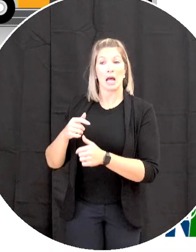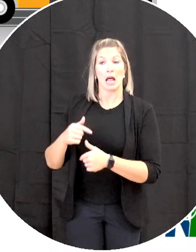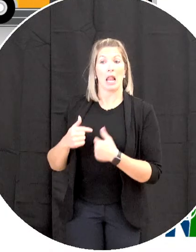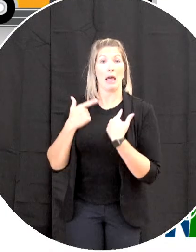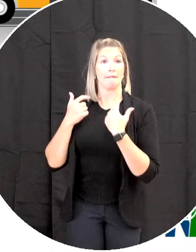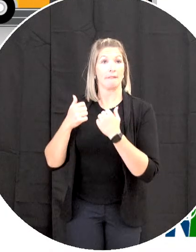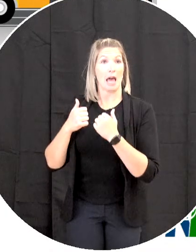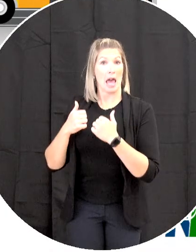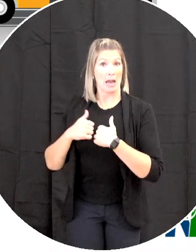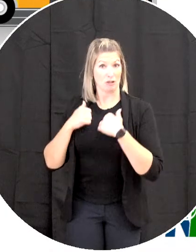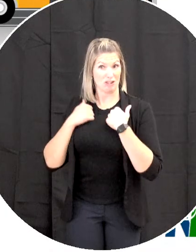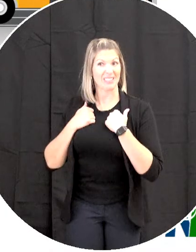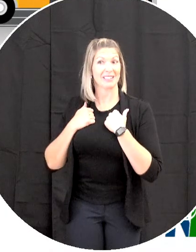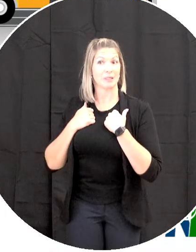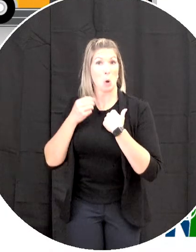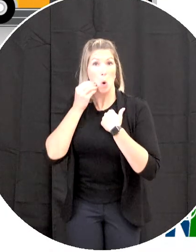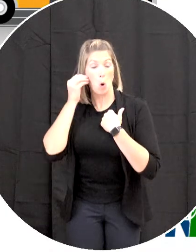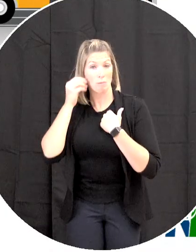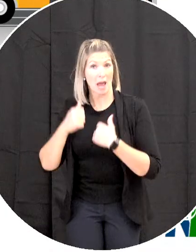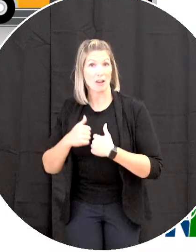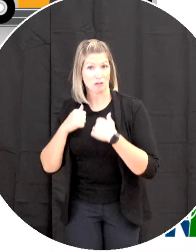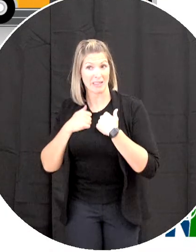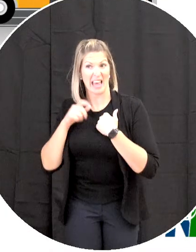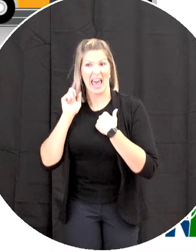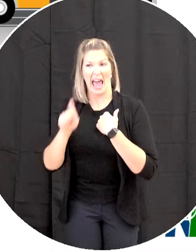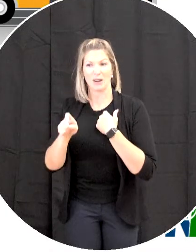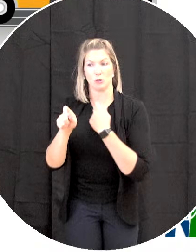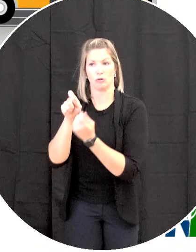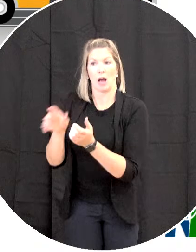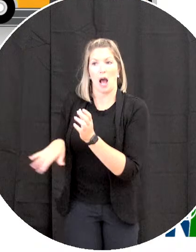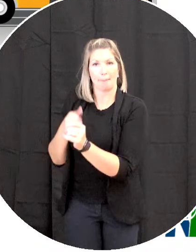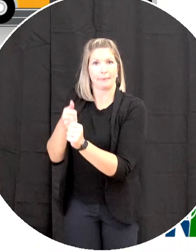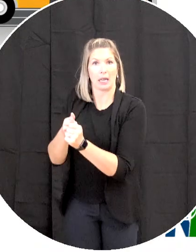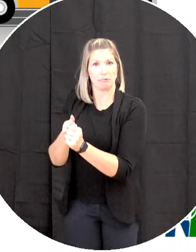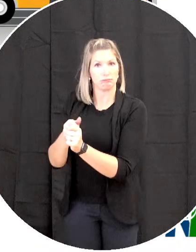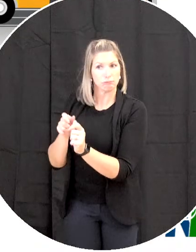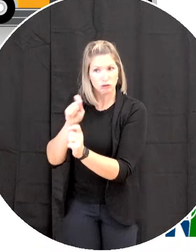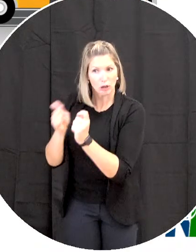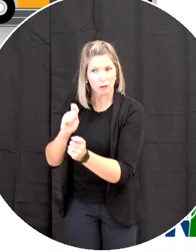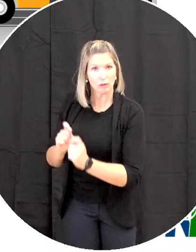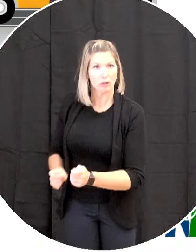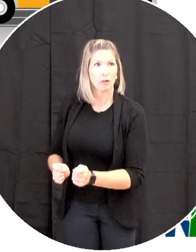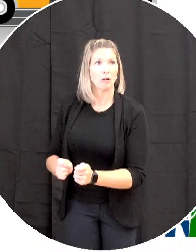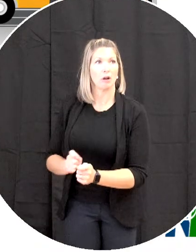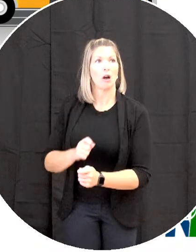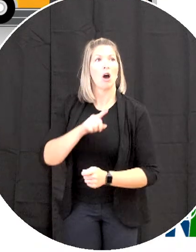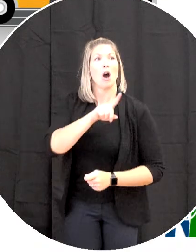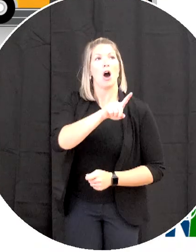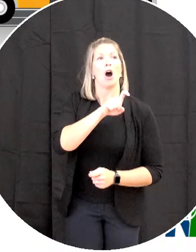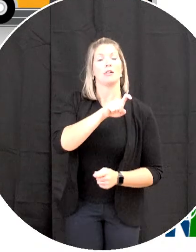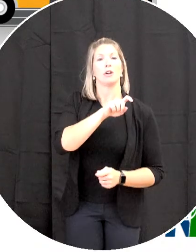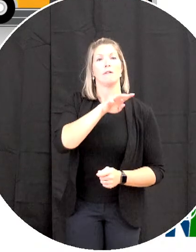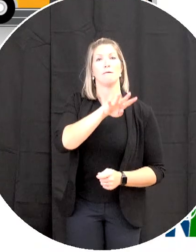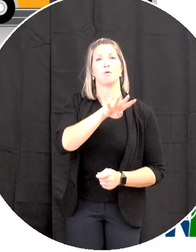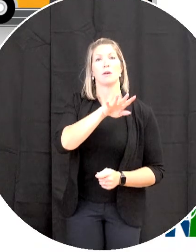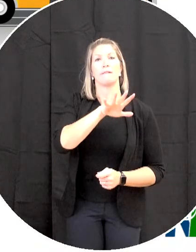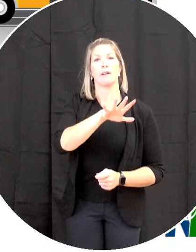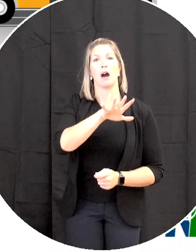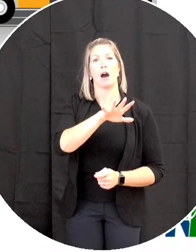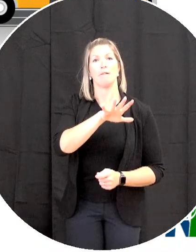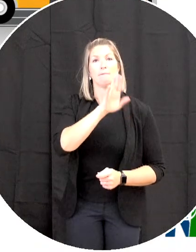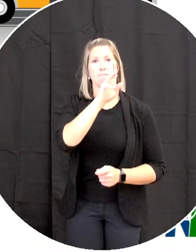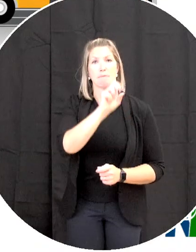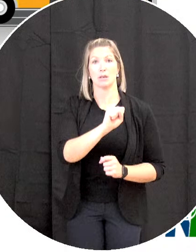Power School. That's residential addresses for students. We've added 145 additional buses, both contracted and